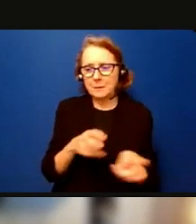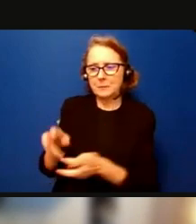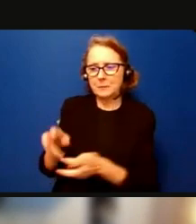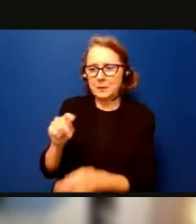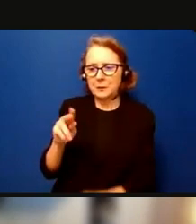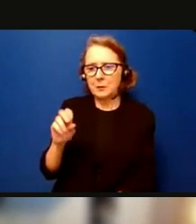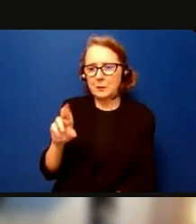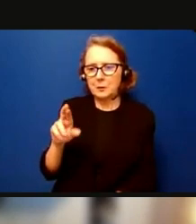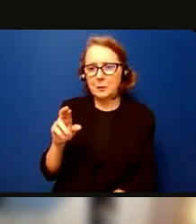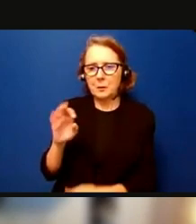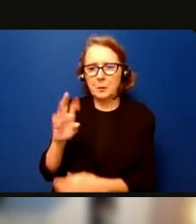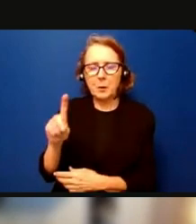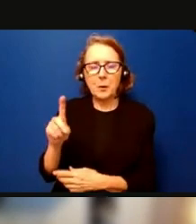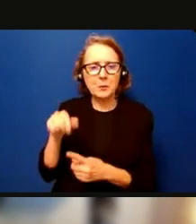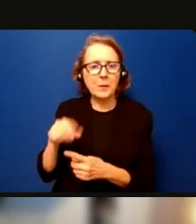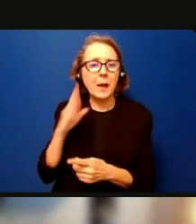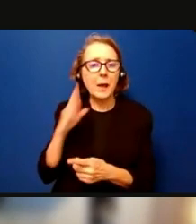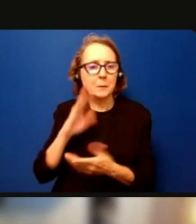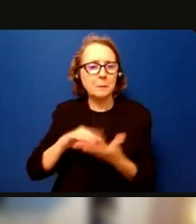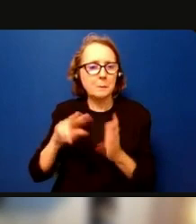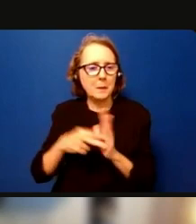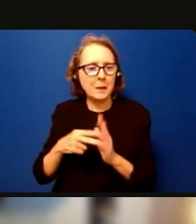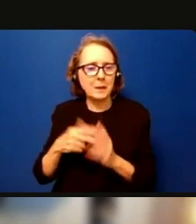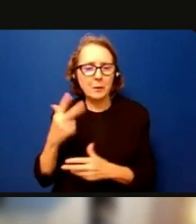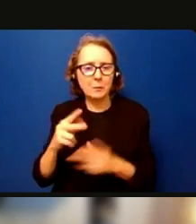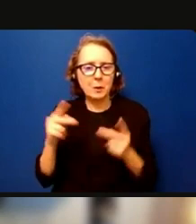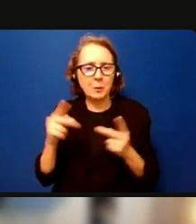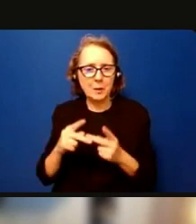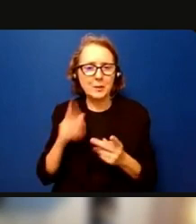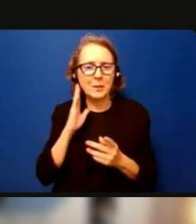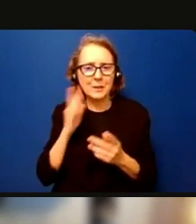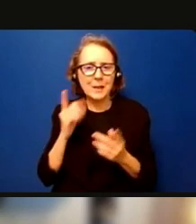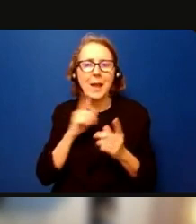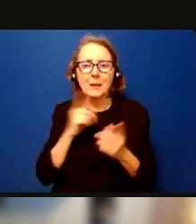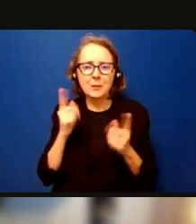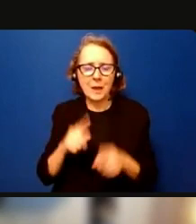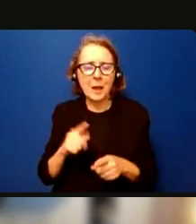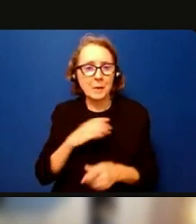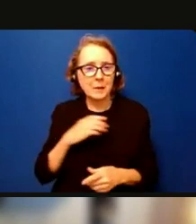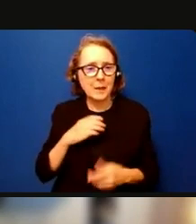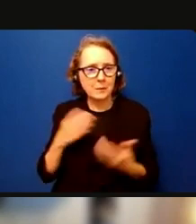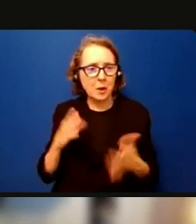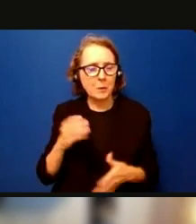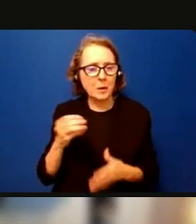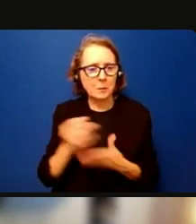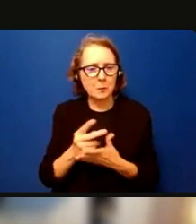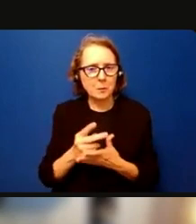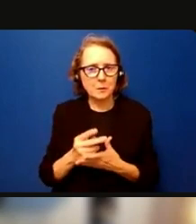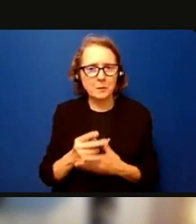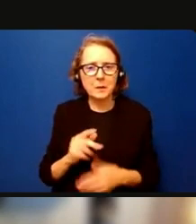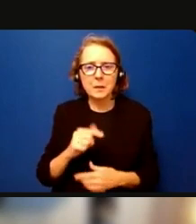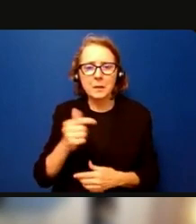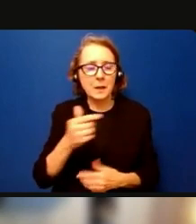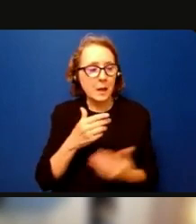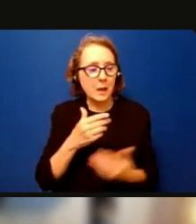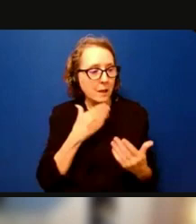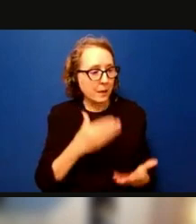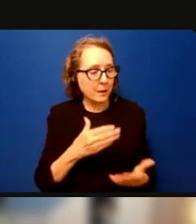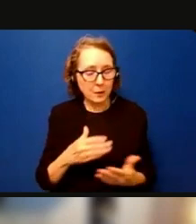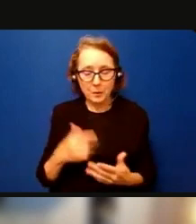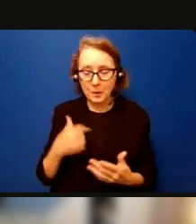that Council approved in the winter. Thank you, Ms. Bennett. I think the other thing that we just need to acknowledge out loud is that this,